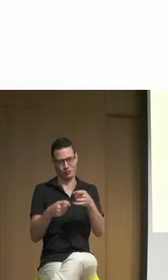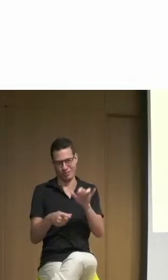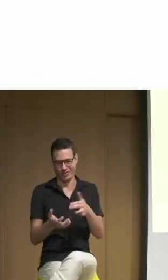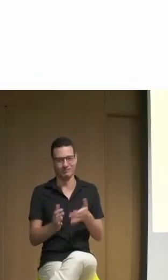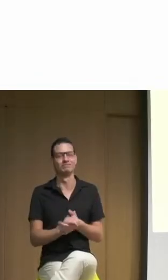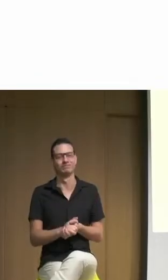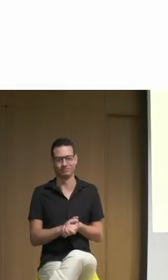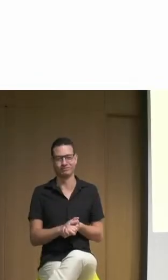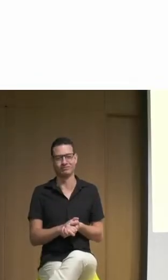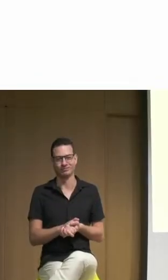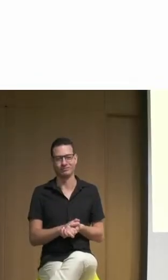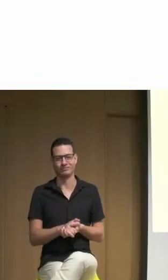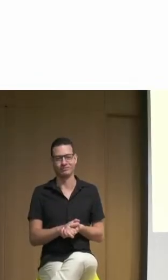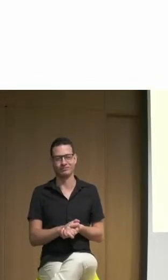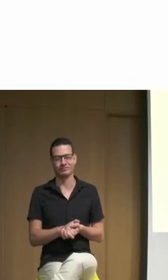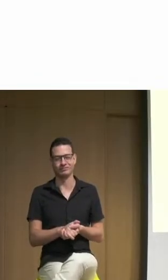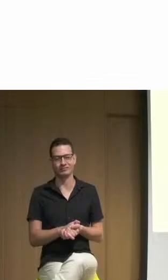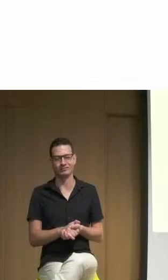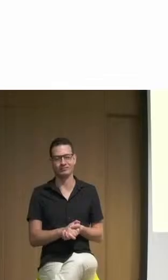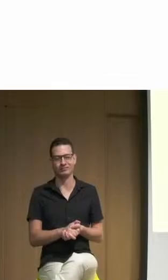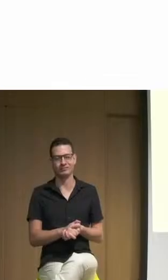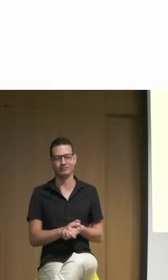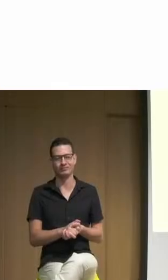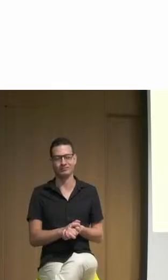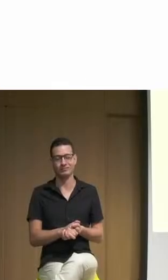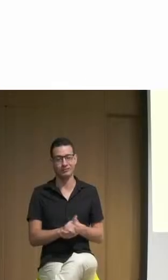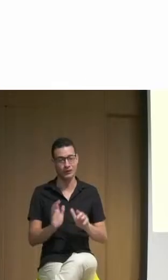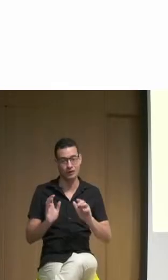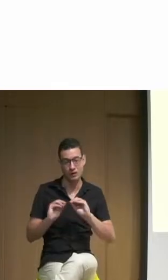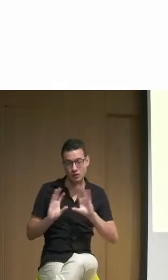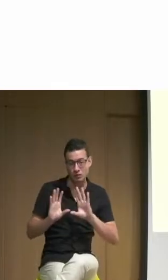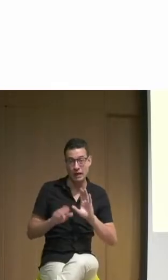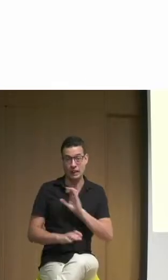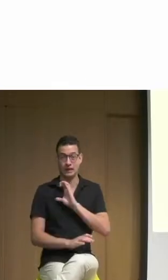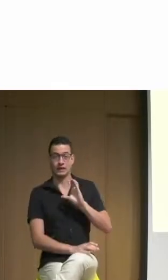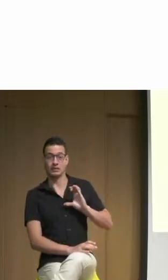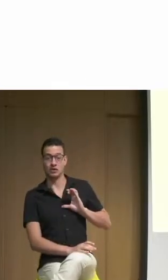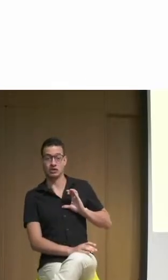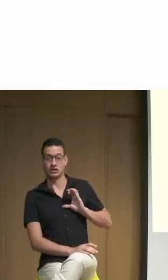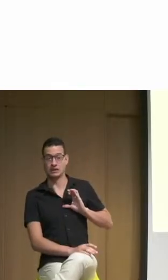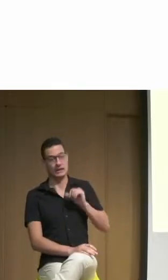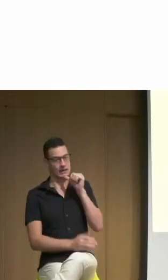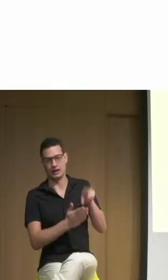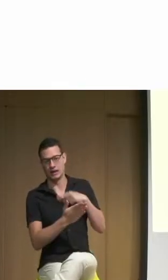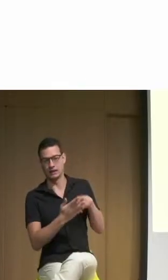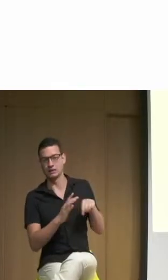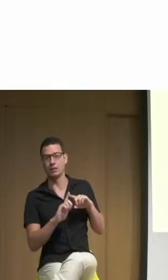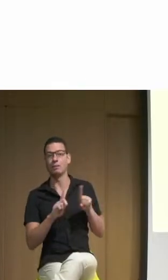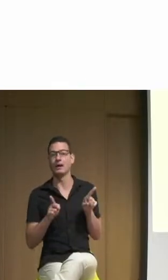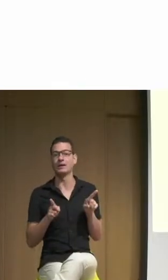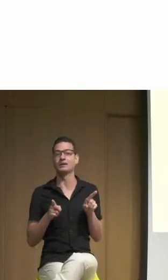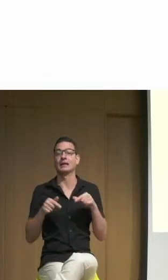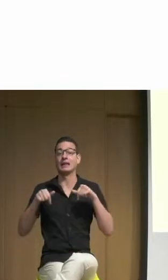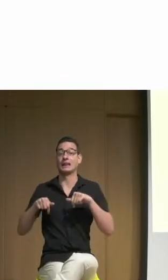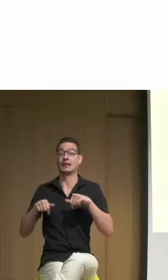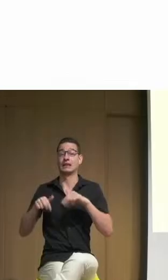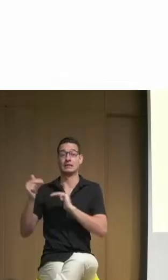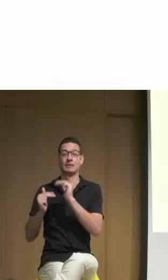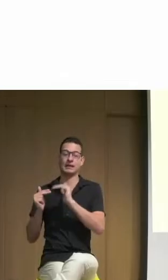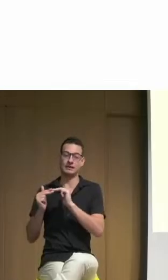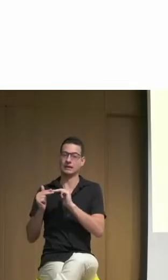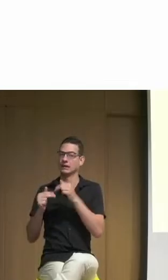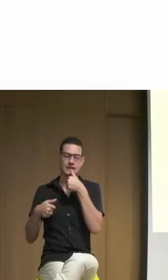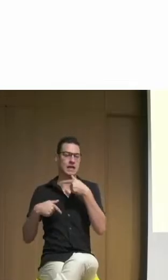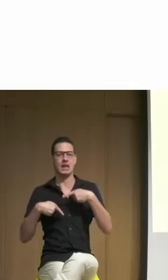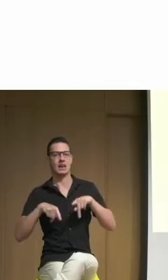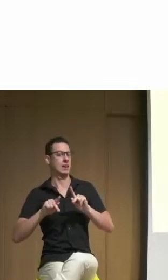that canceled our meeting. So I want to be clear that the commission did not cancel the meeting, but the space that we were in did not